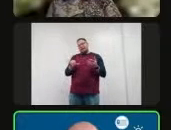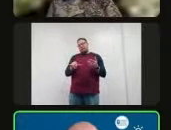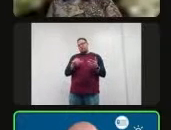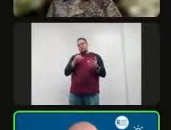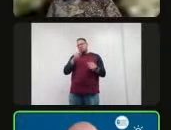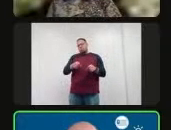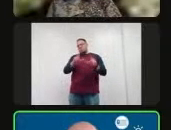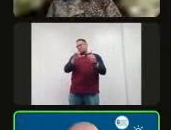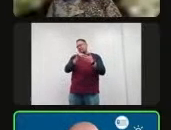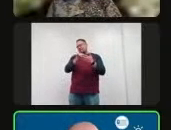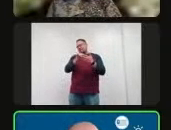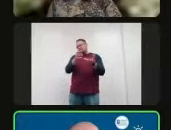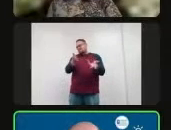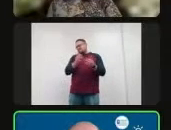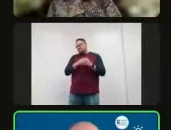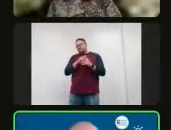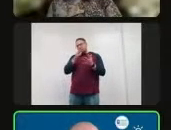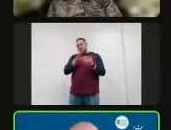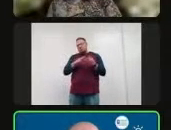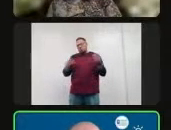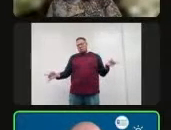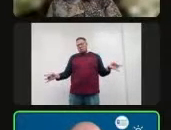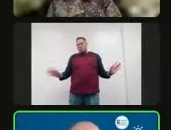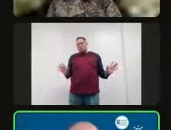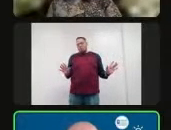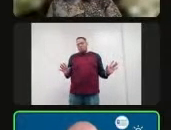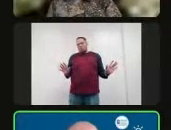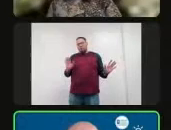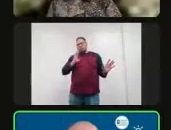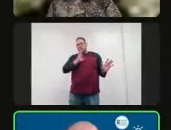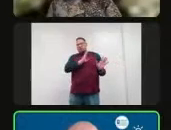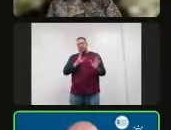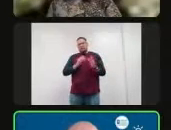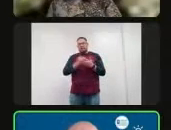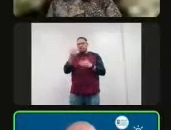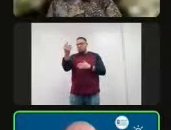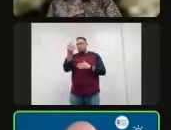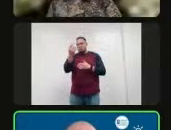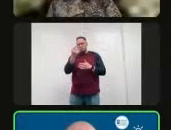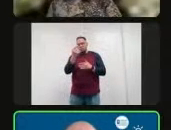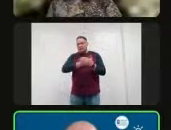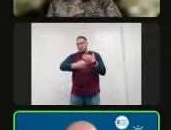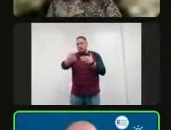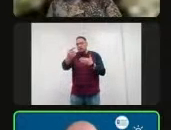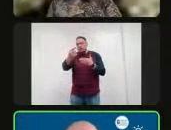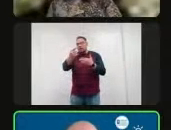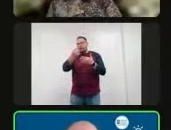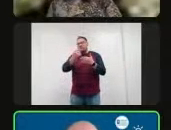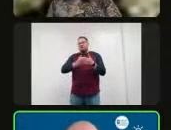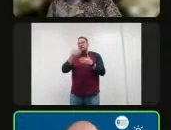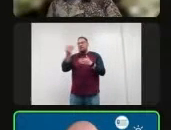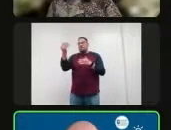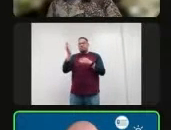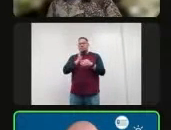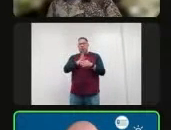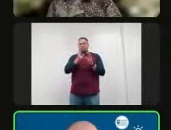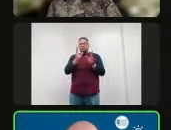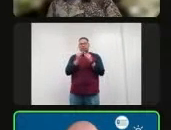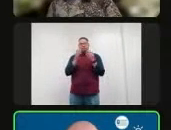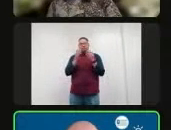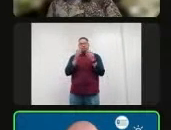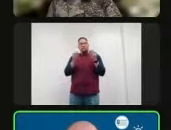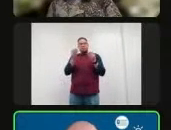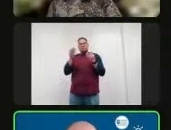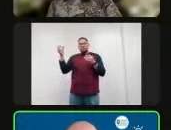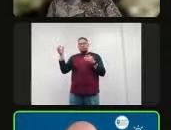want to erode that, because the next week, the next board meeting, you may be on the other side of that vote,